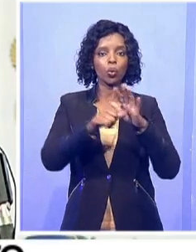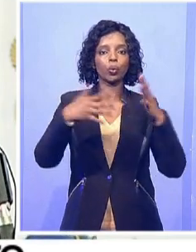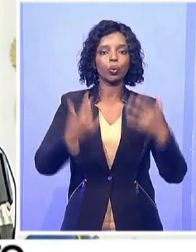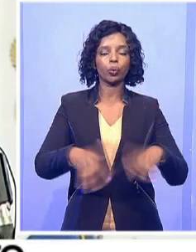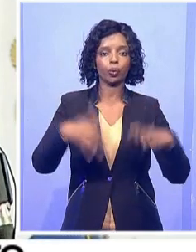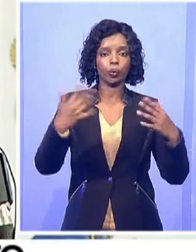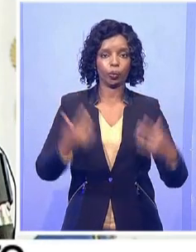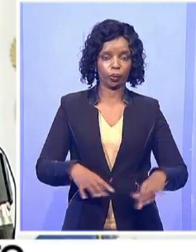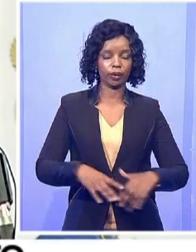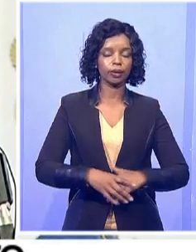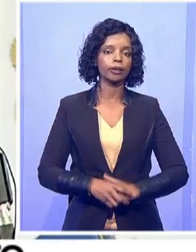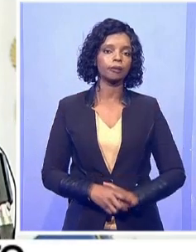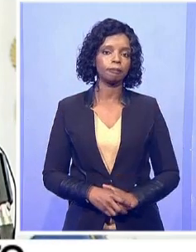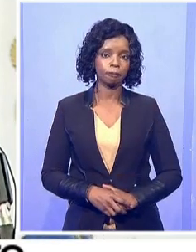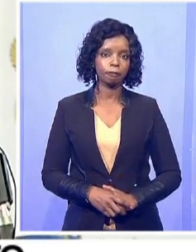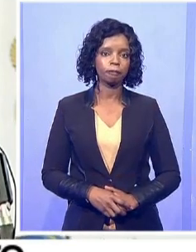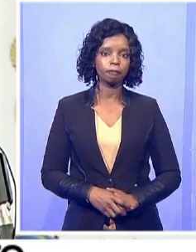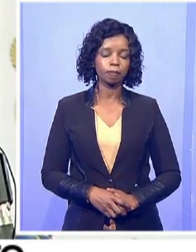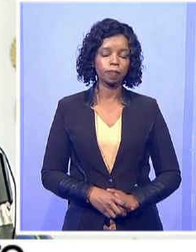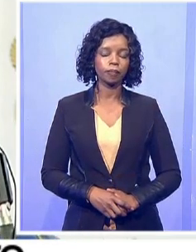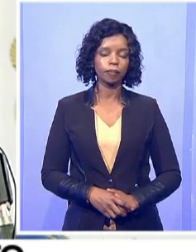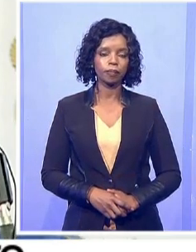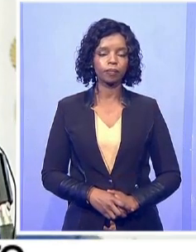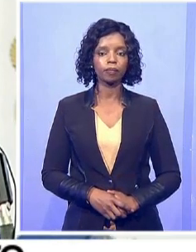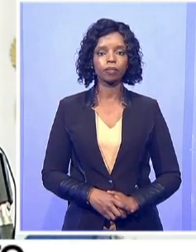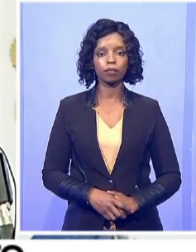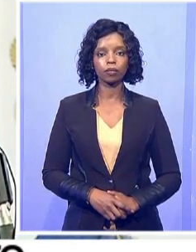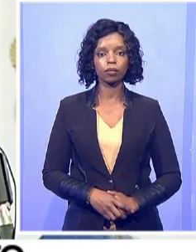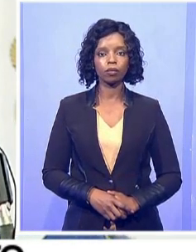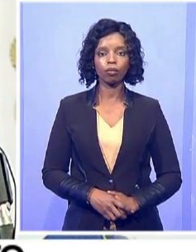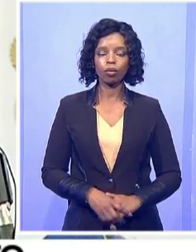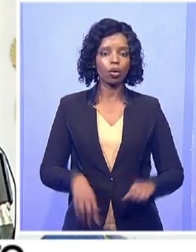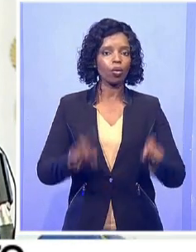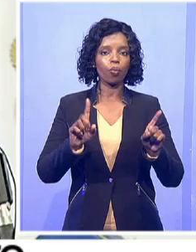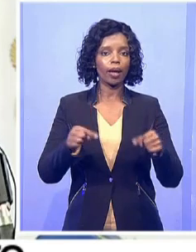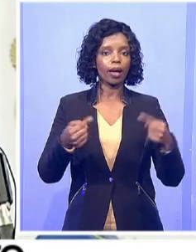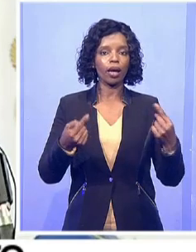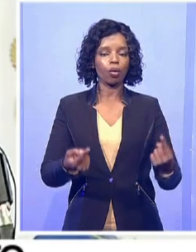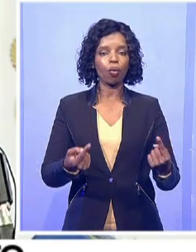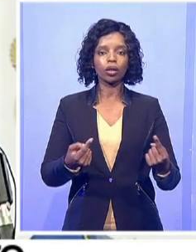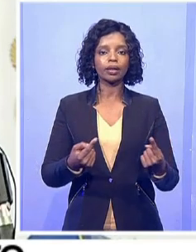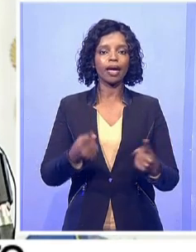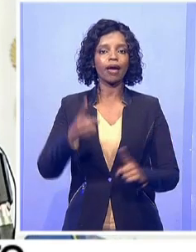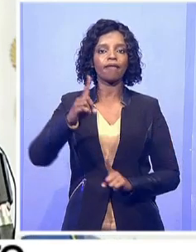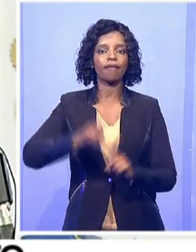There is no room for us to fail here.